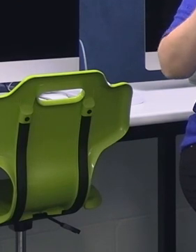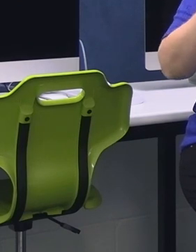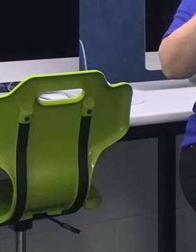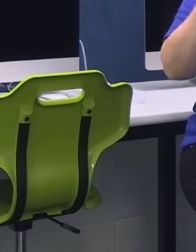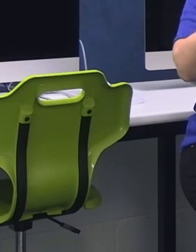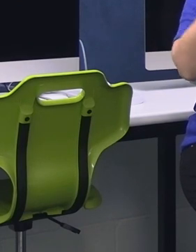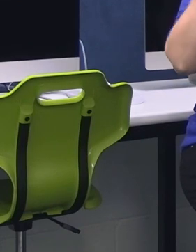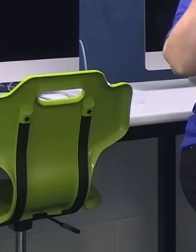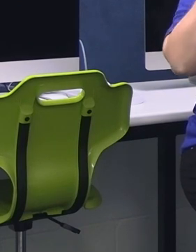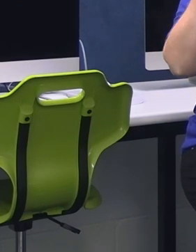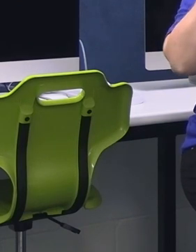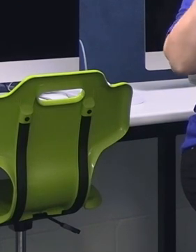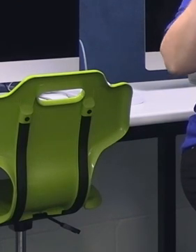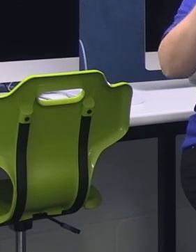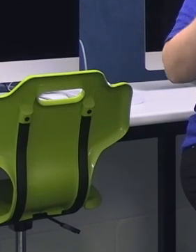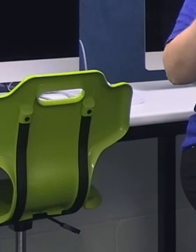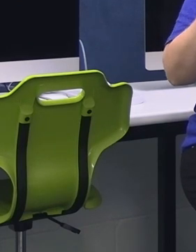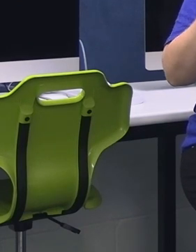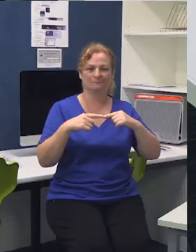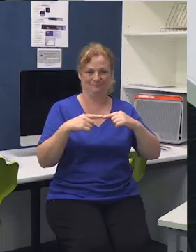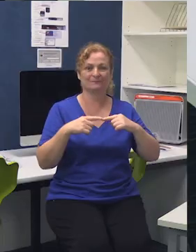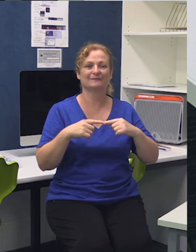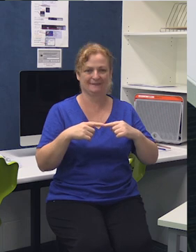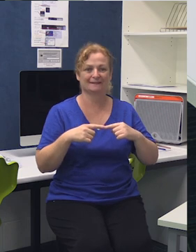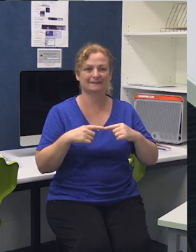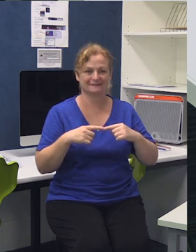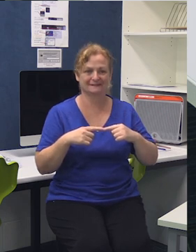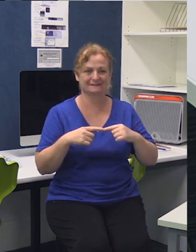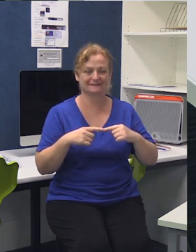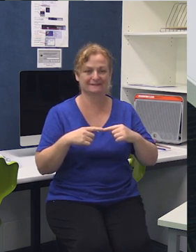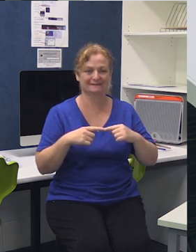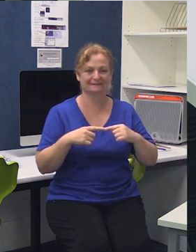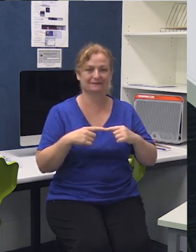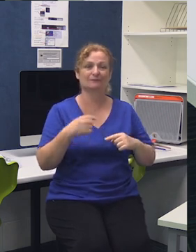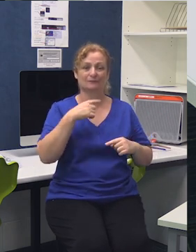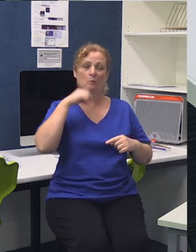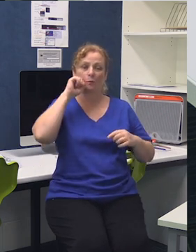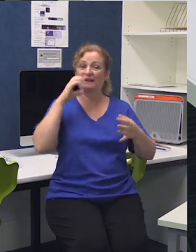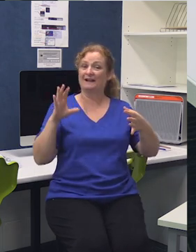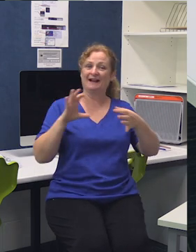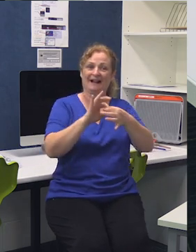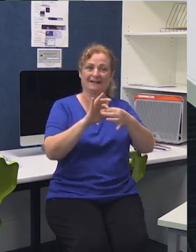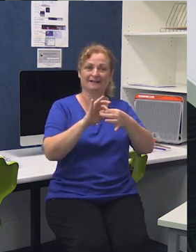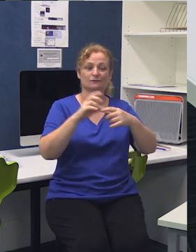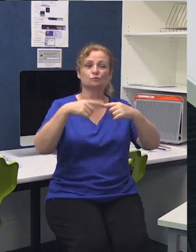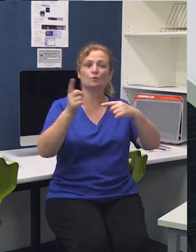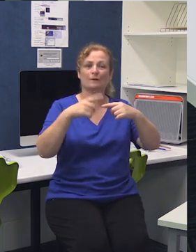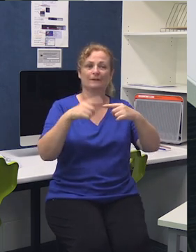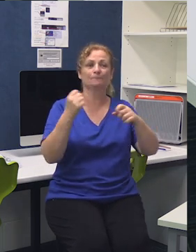than disconnecting a wire. So I'm going to put in this little switch I made out of a